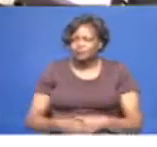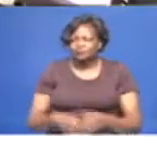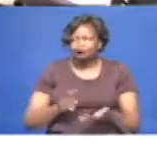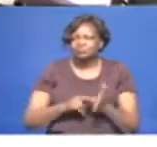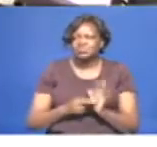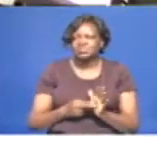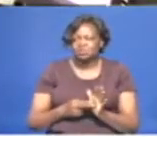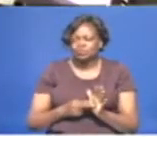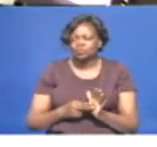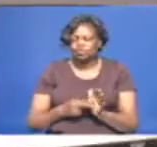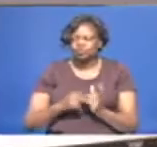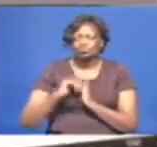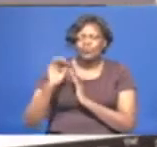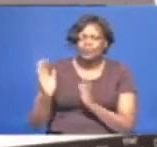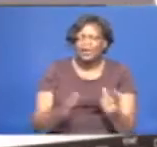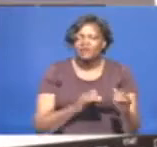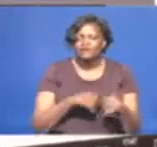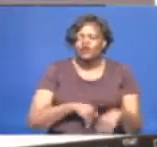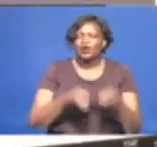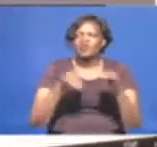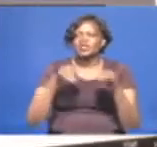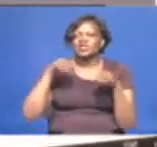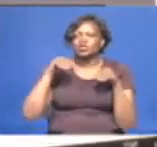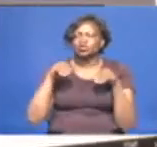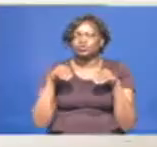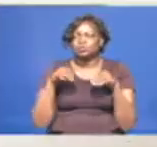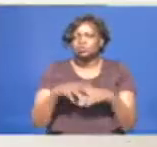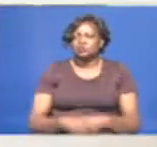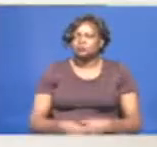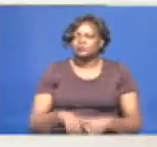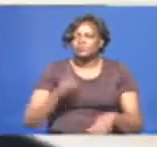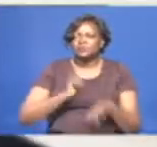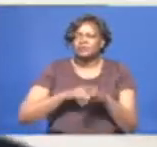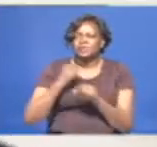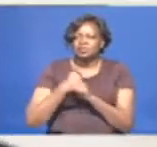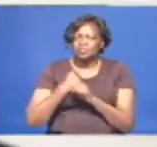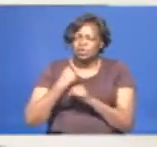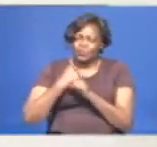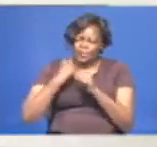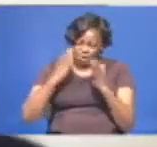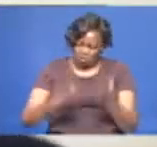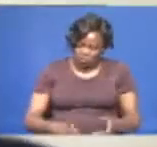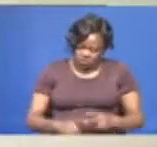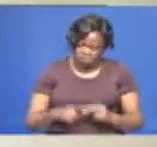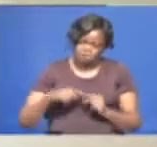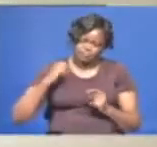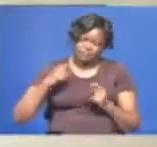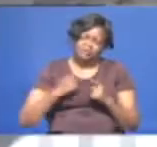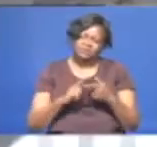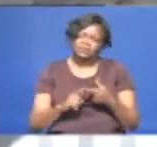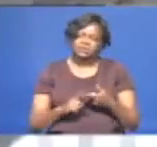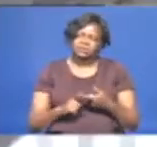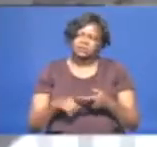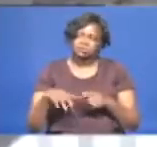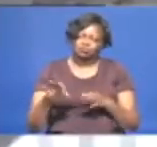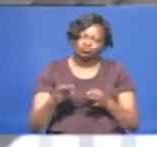recipe according to the soil pH. Once that is done, the operator starts the machine that grinds the raw